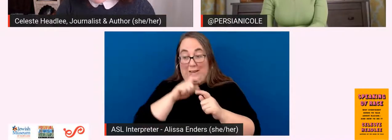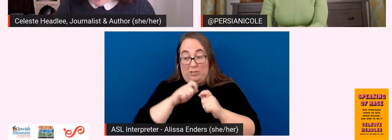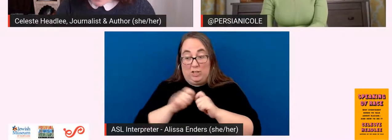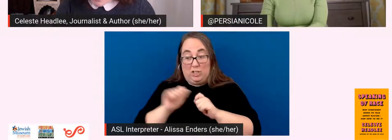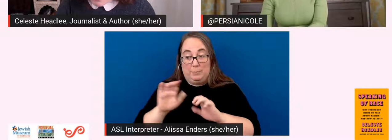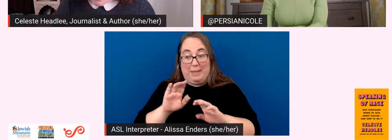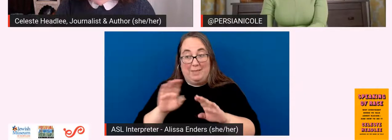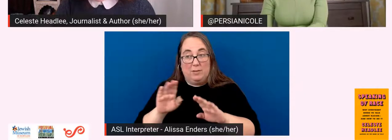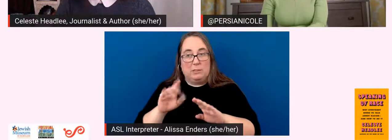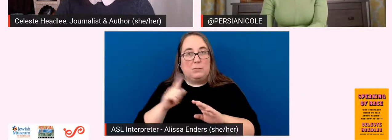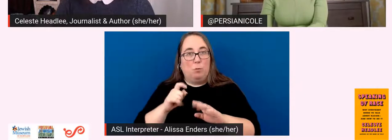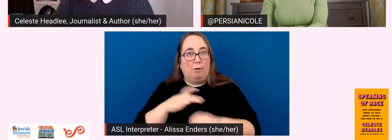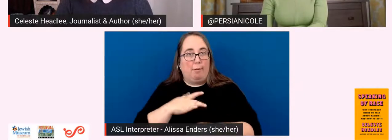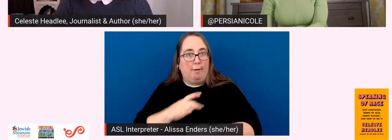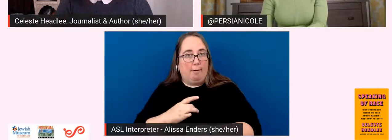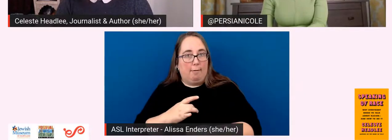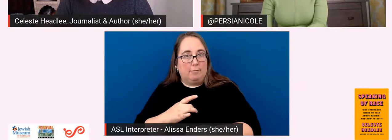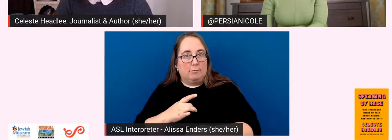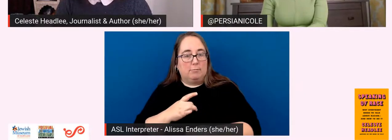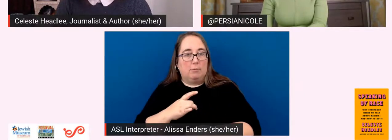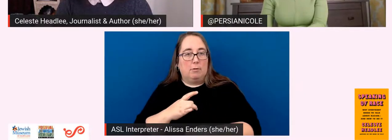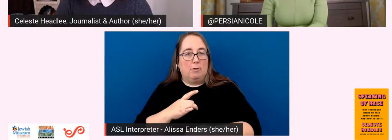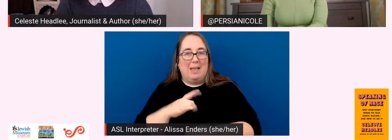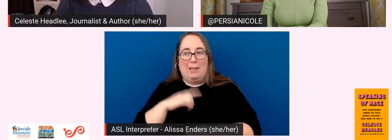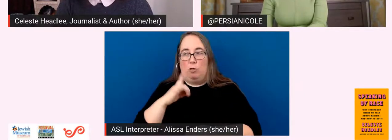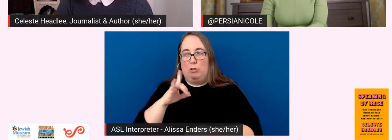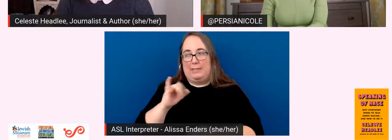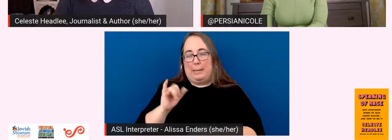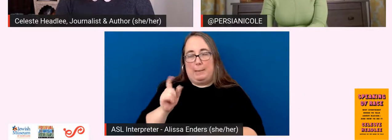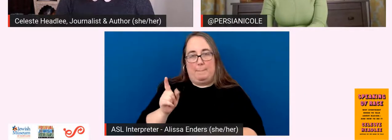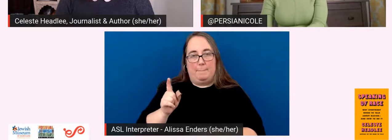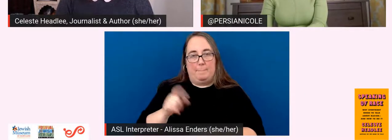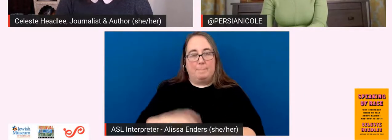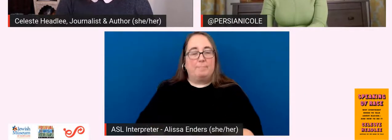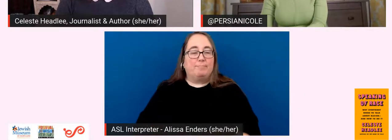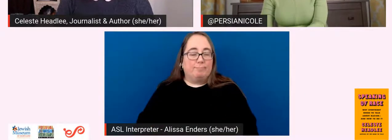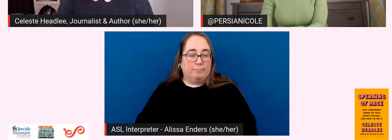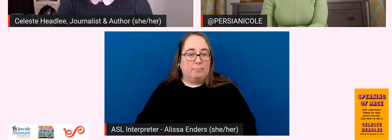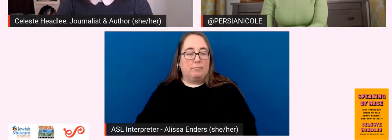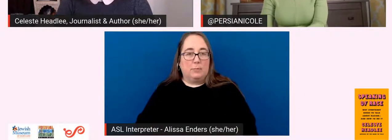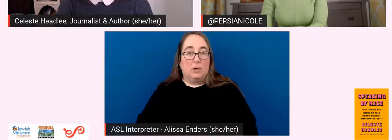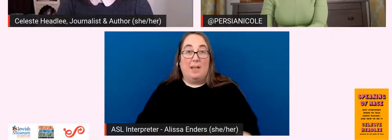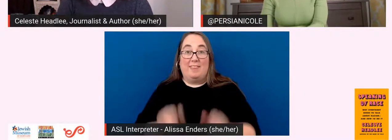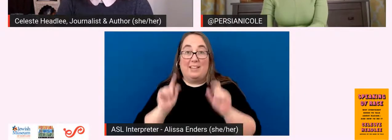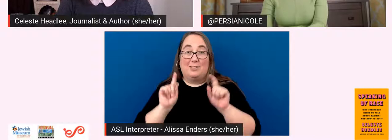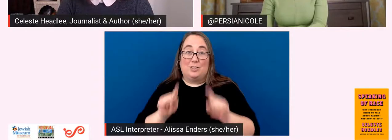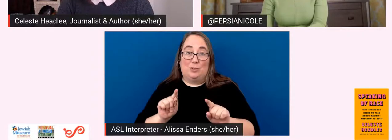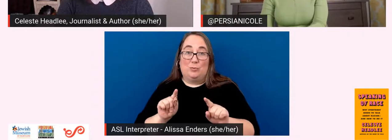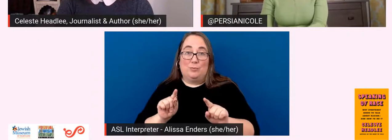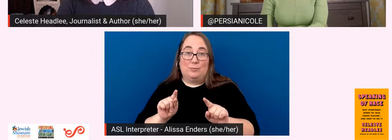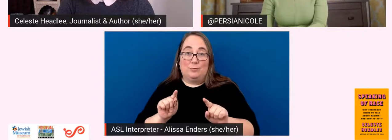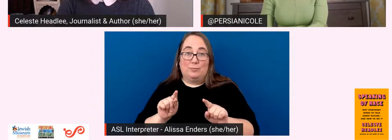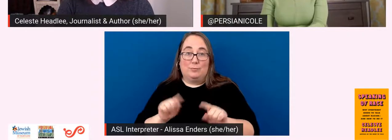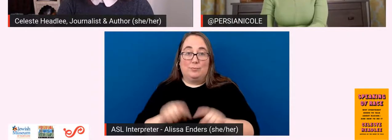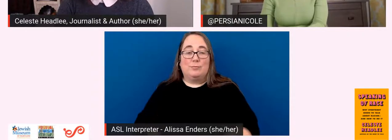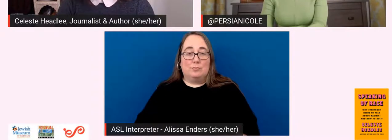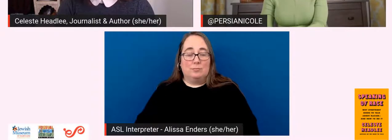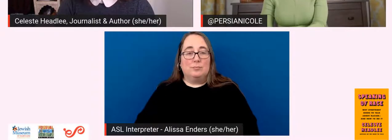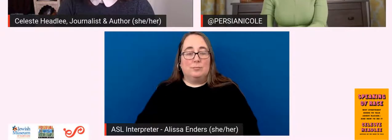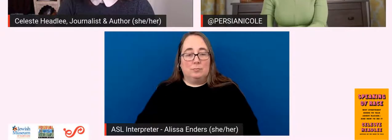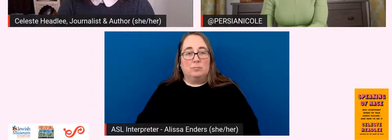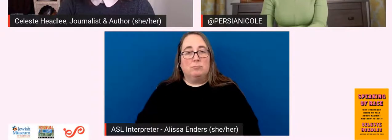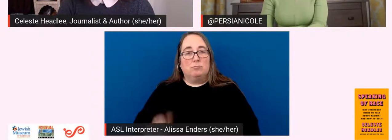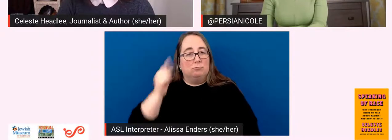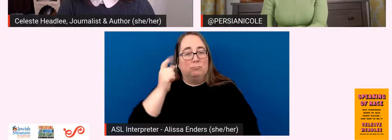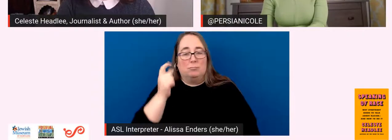he cares about and who looks like him. Mm-hmm. Yeah. And that's you. And I get that you